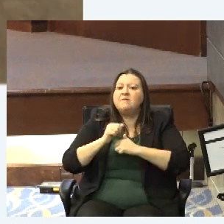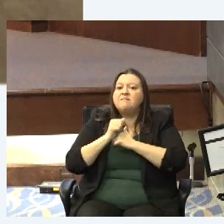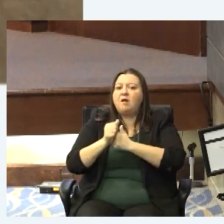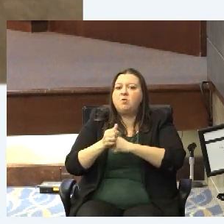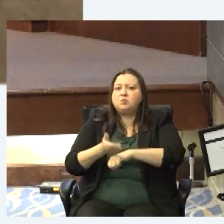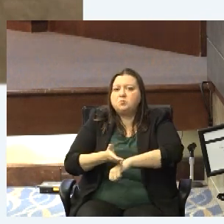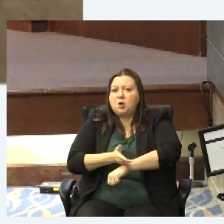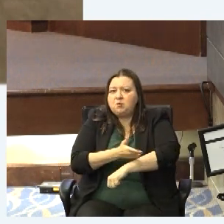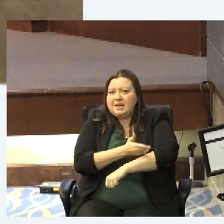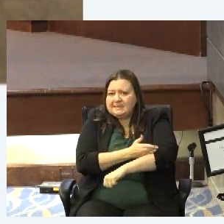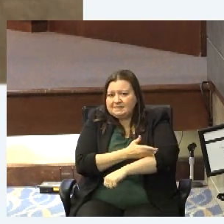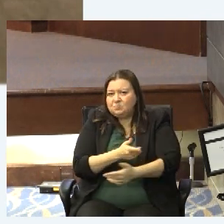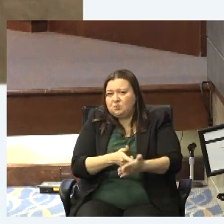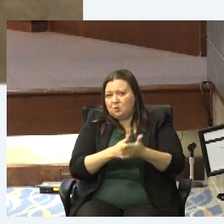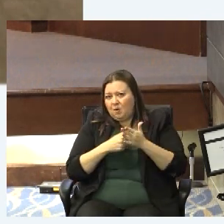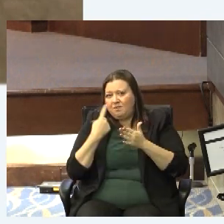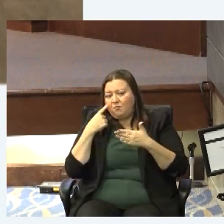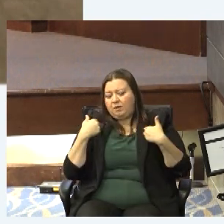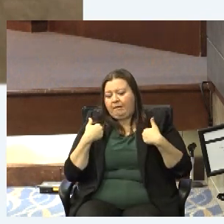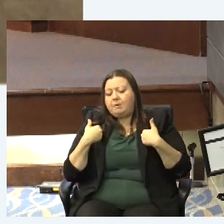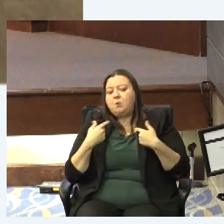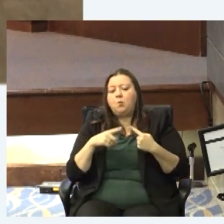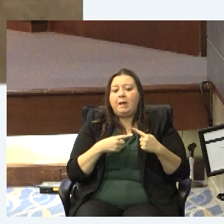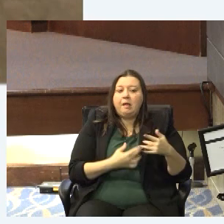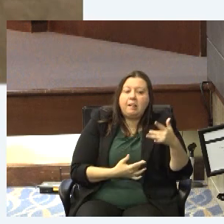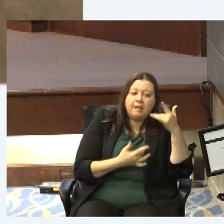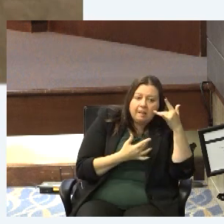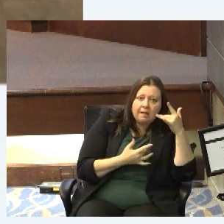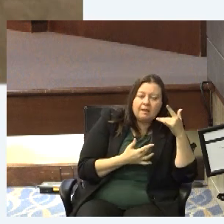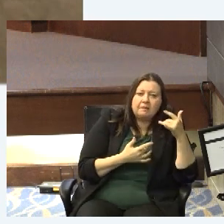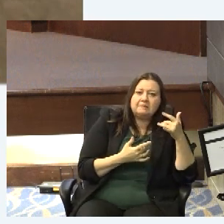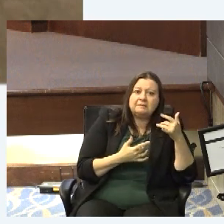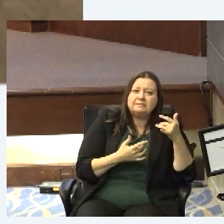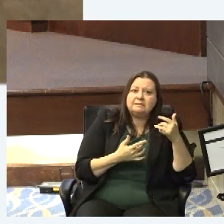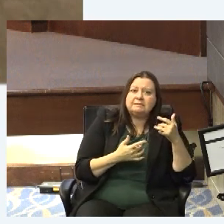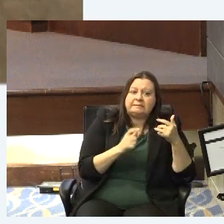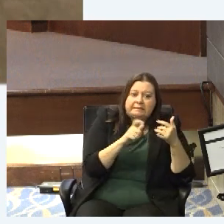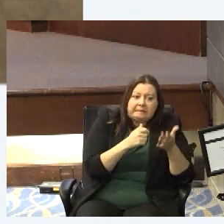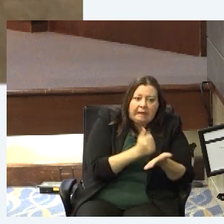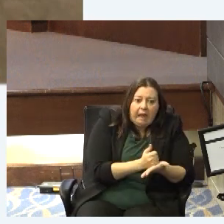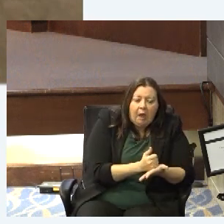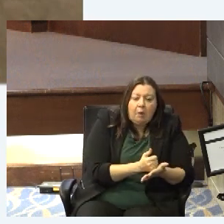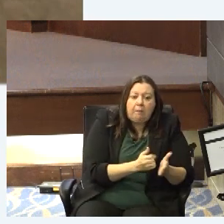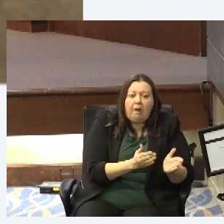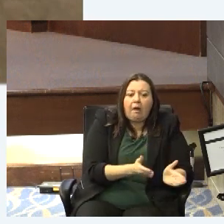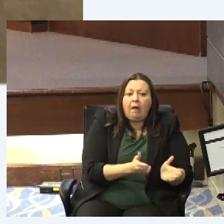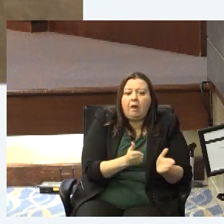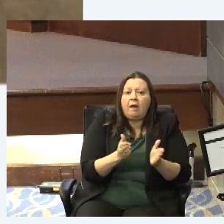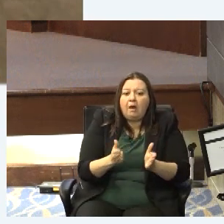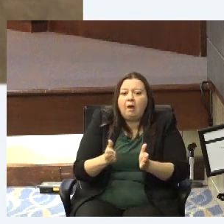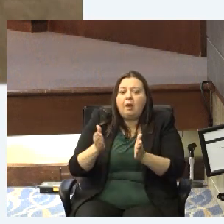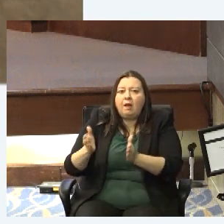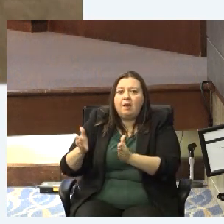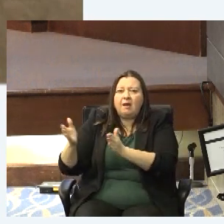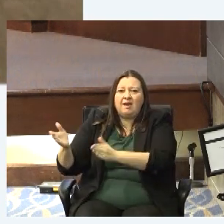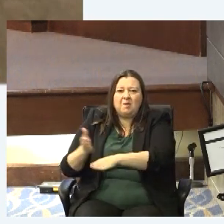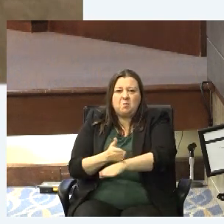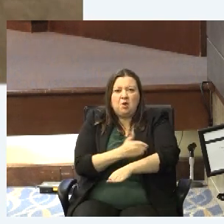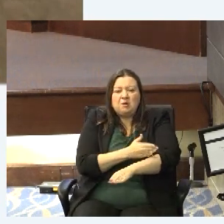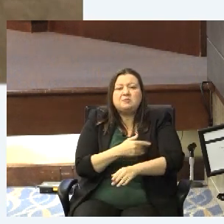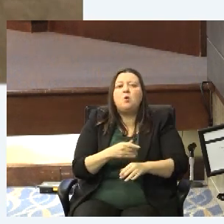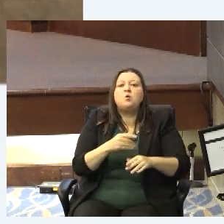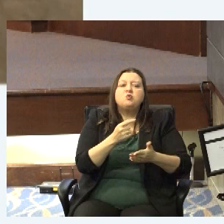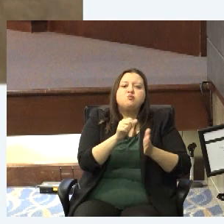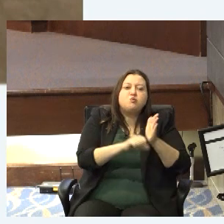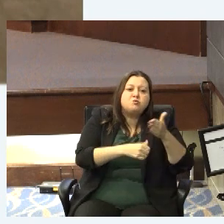progress that a animal in distress may need. The surgery room is connected to a treatment room